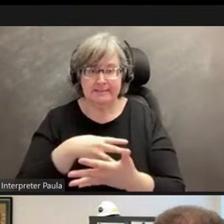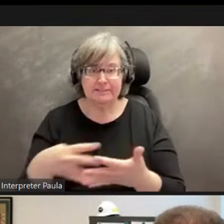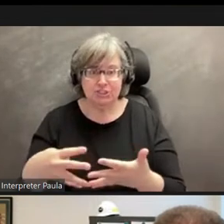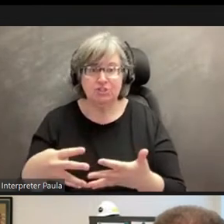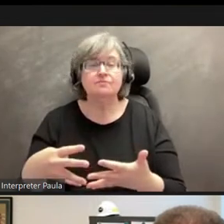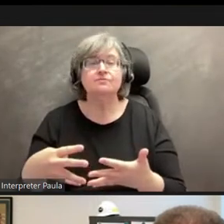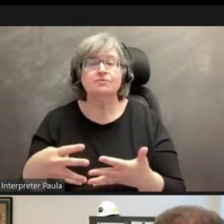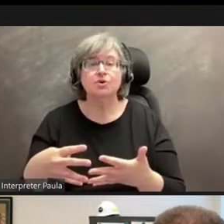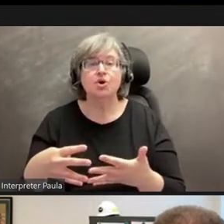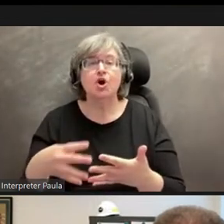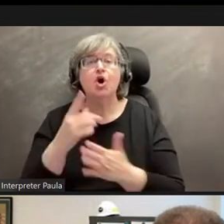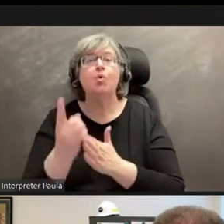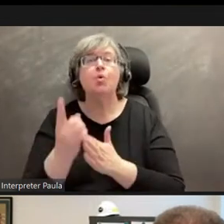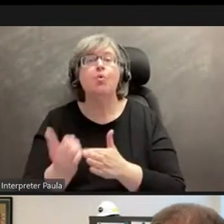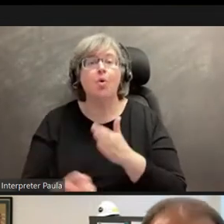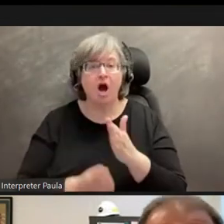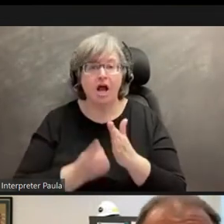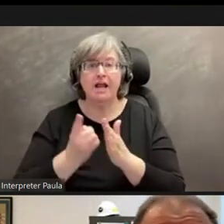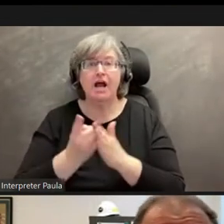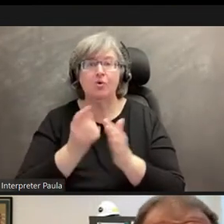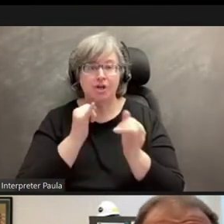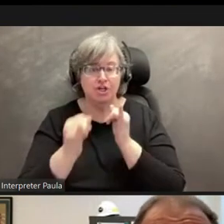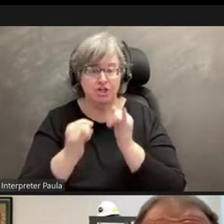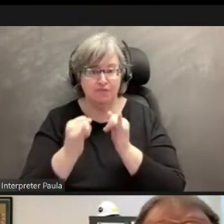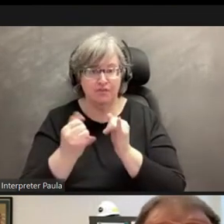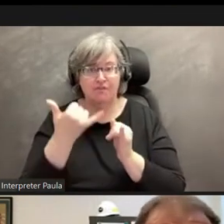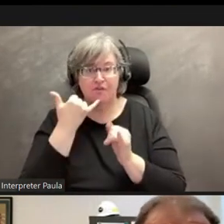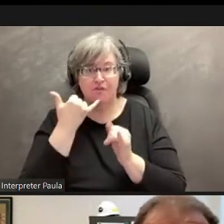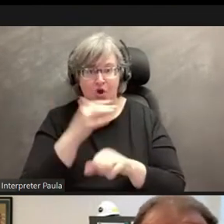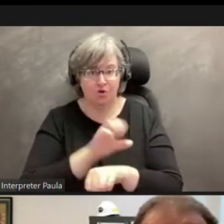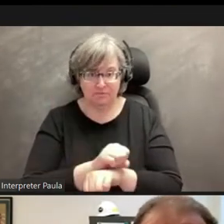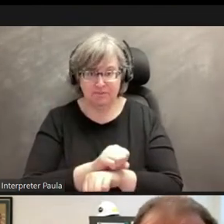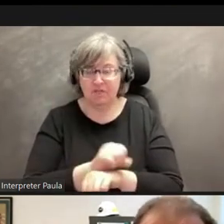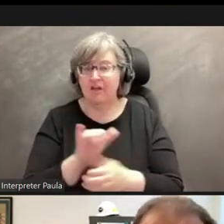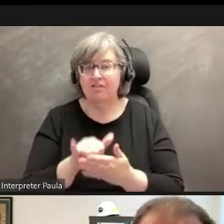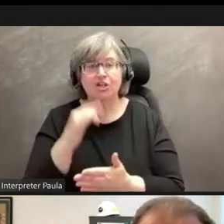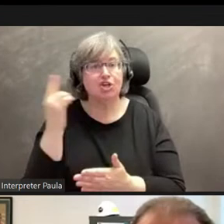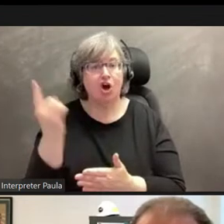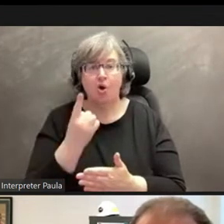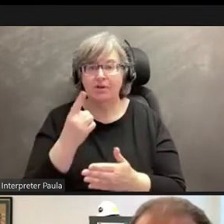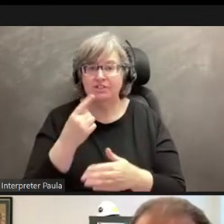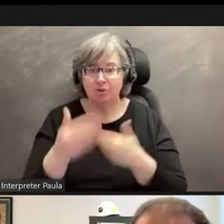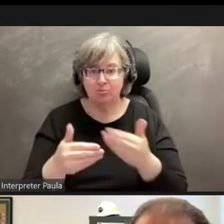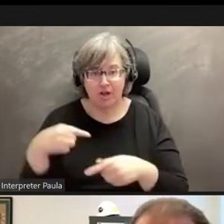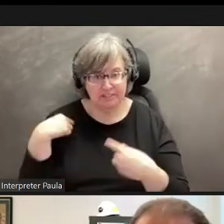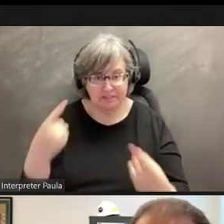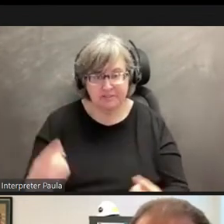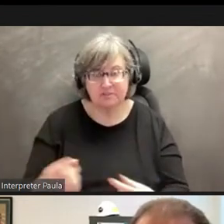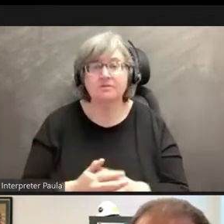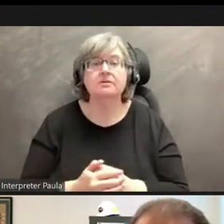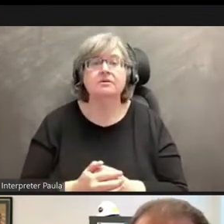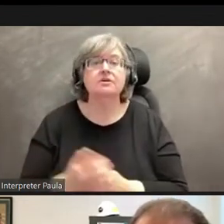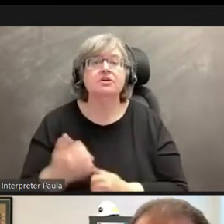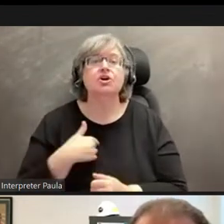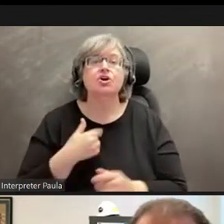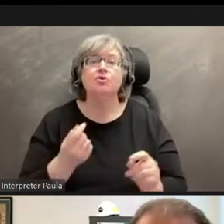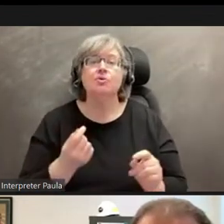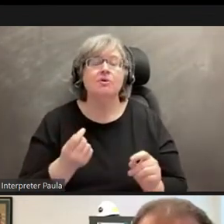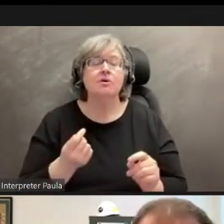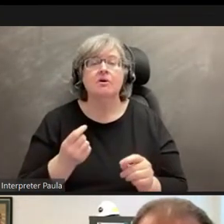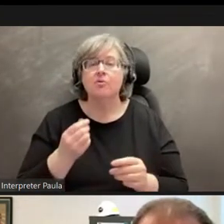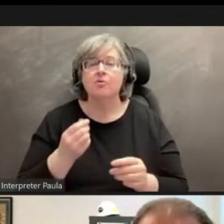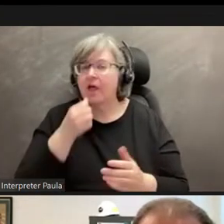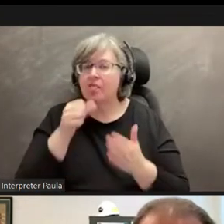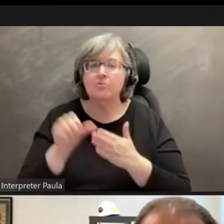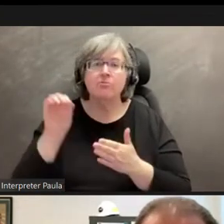a 1 hour interview appointment, which has always been the process. So what we eliminated is the back and forth of